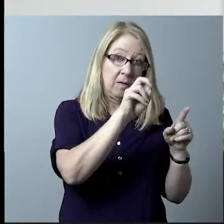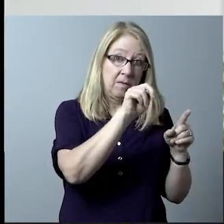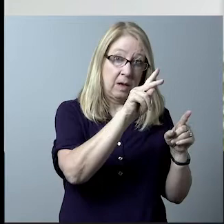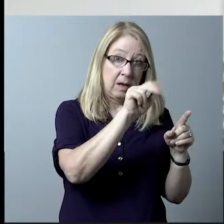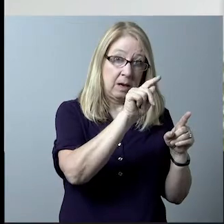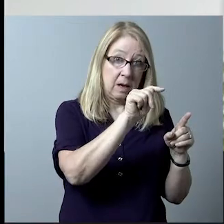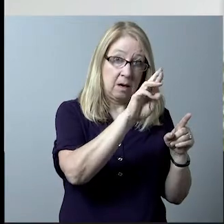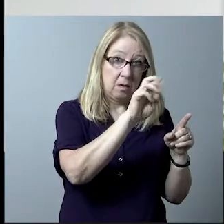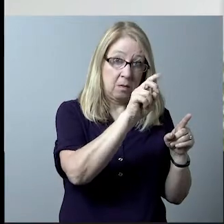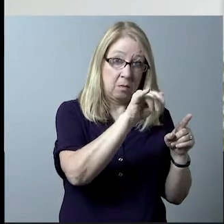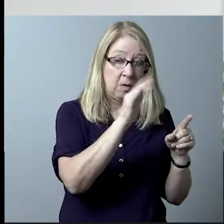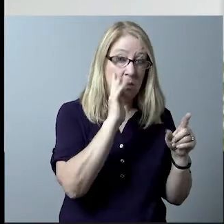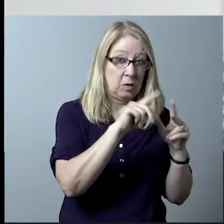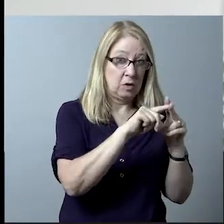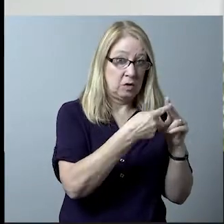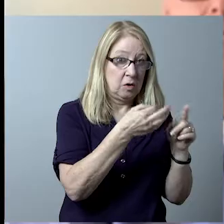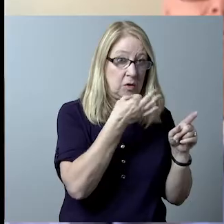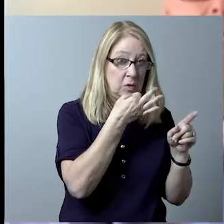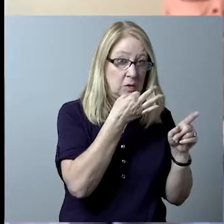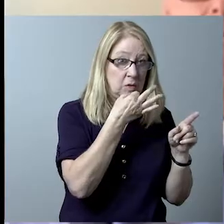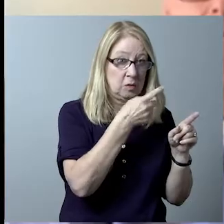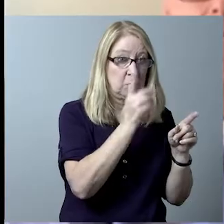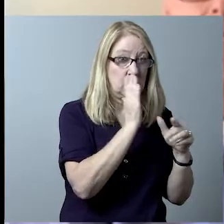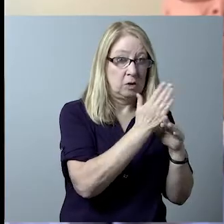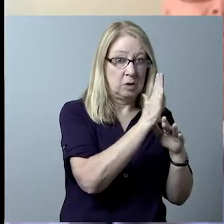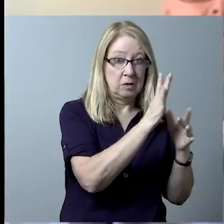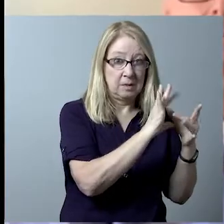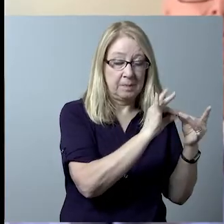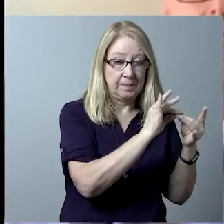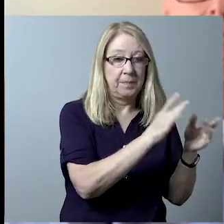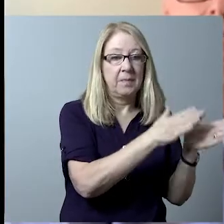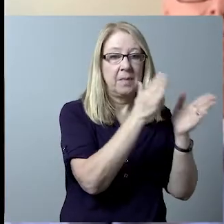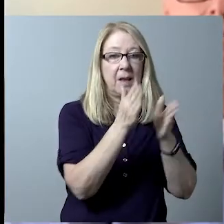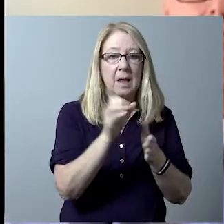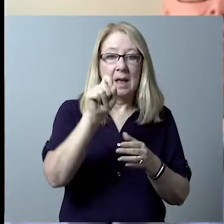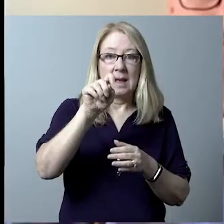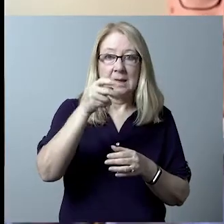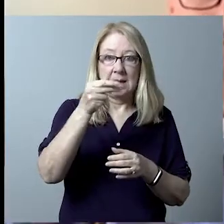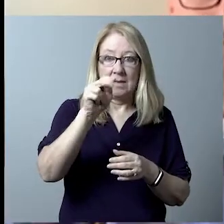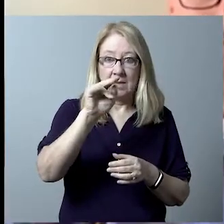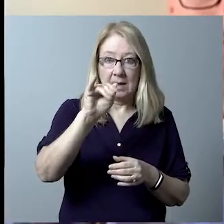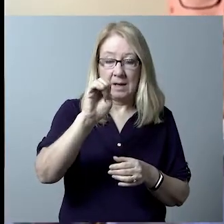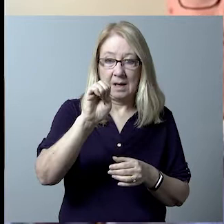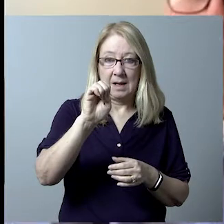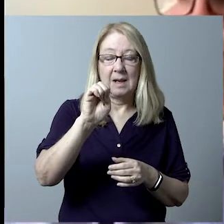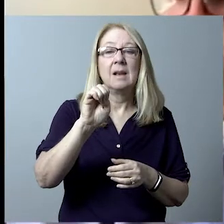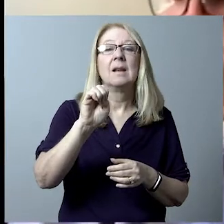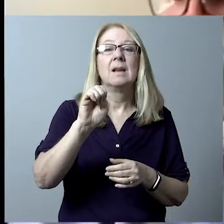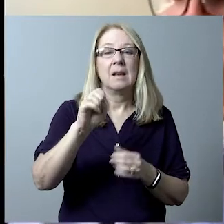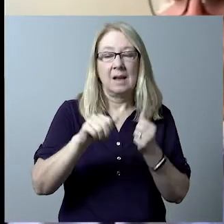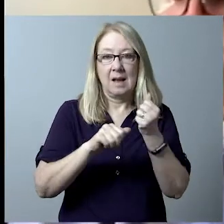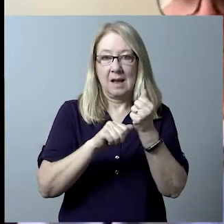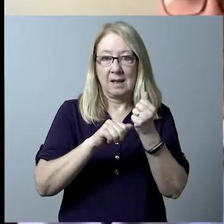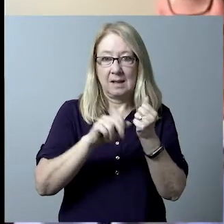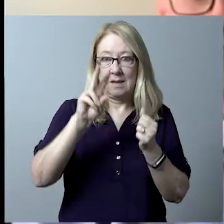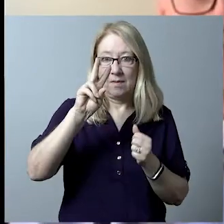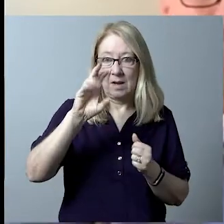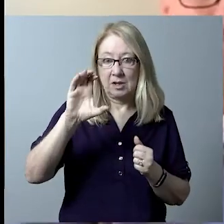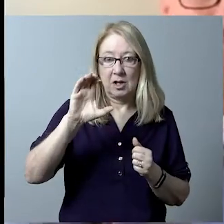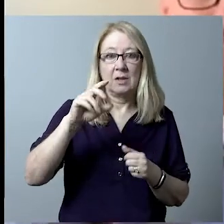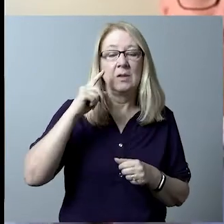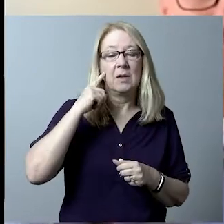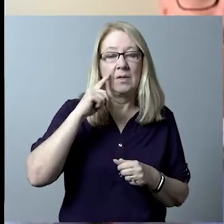Chancellor Reddy. He'll kick us off here in a minute and share a few words. From there, we'll go to Stephanie Hannenberg, our Assistant Vice Chancellor of Health and